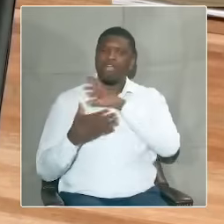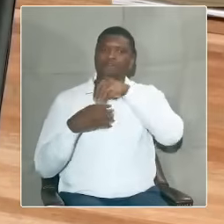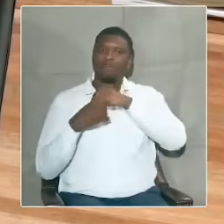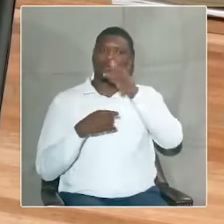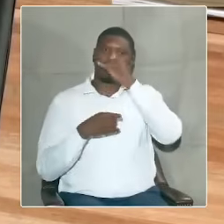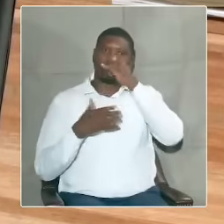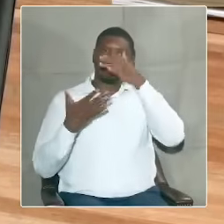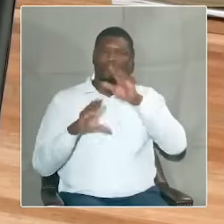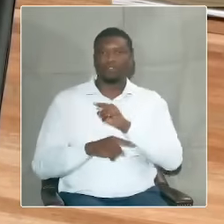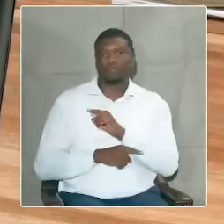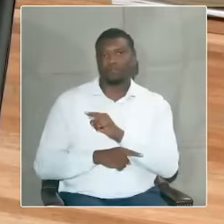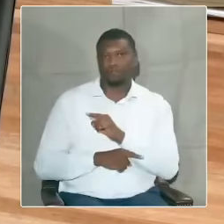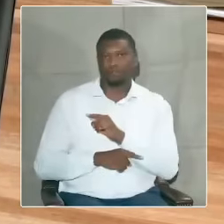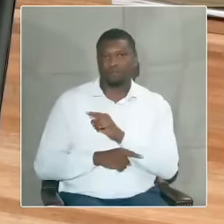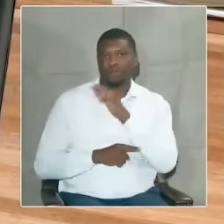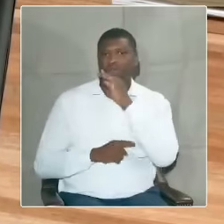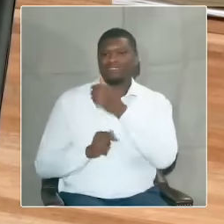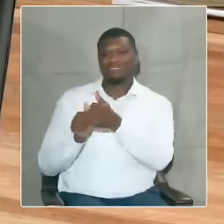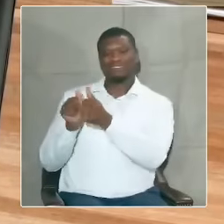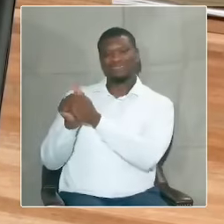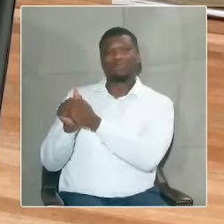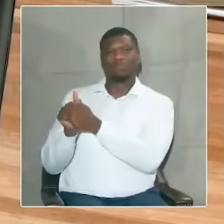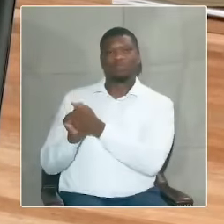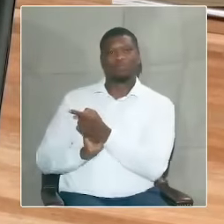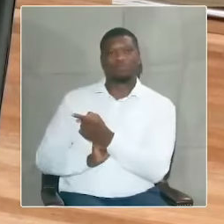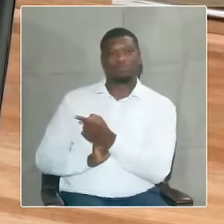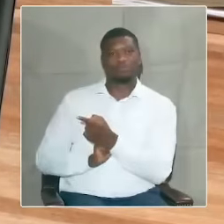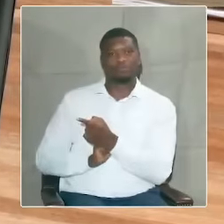criminal syndicate.